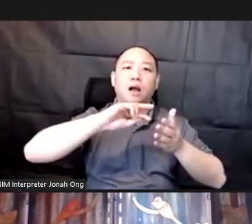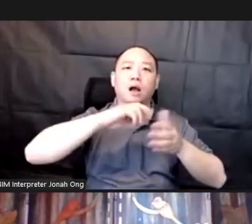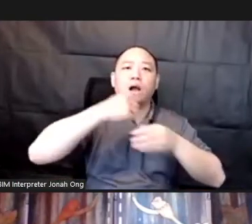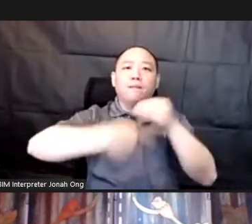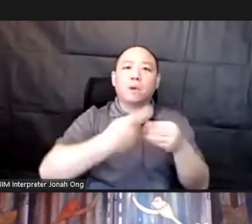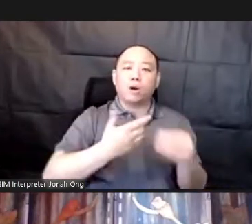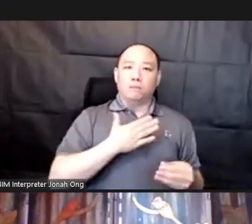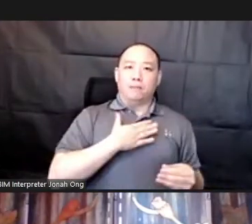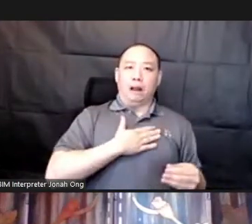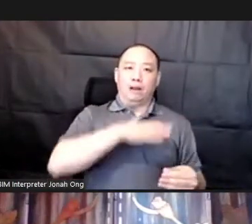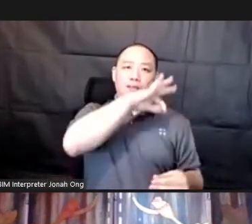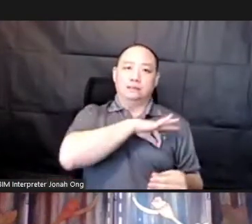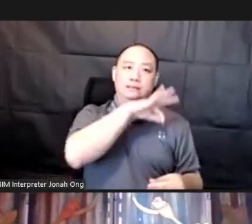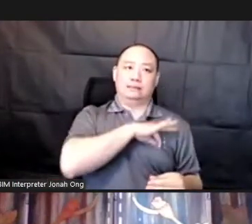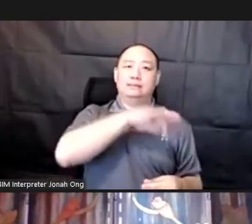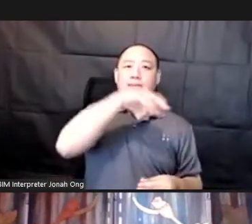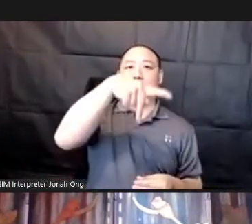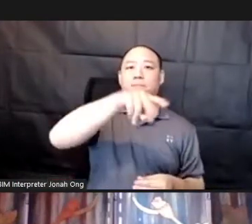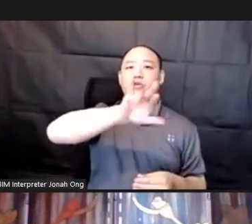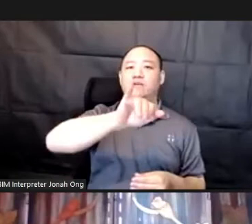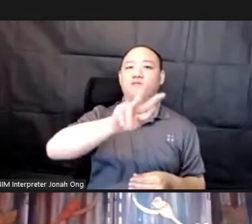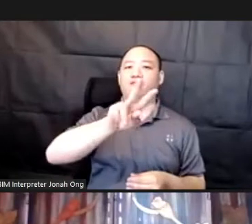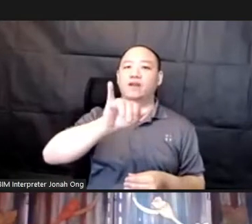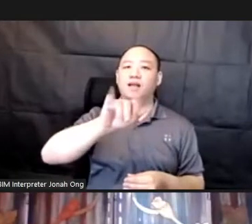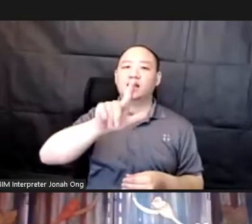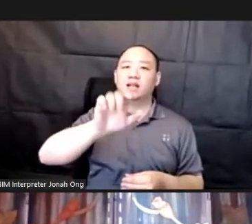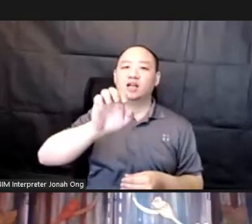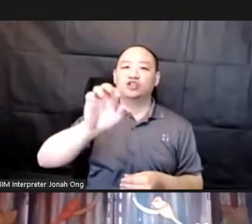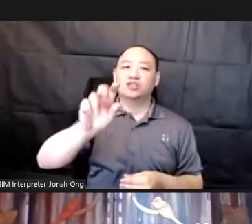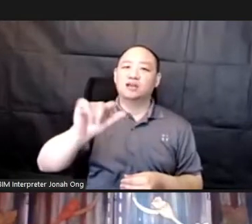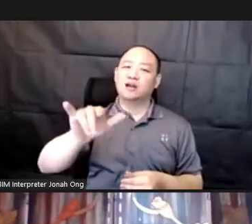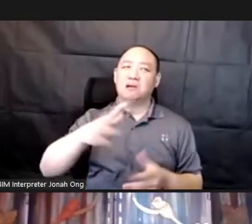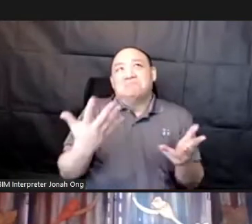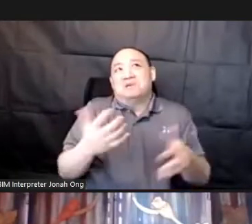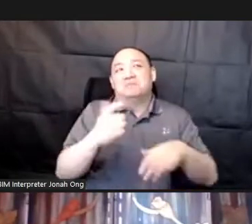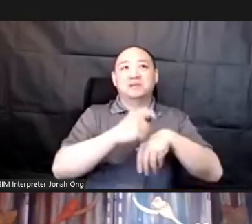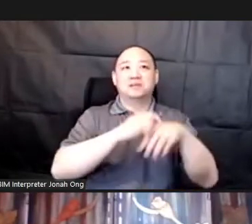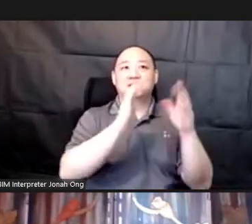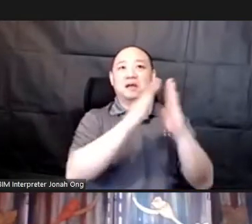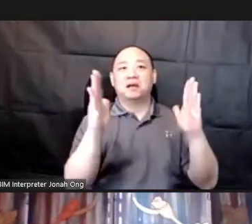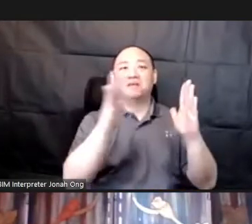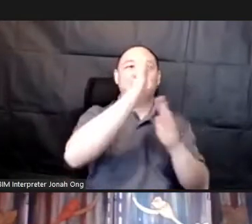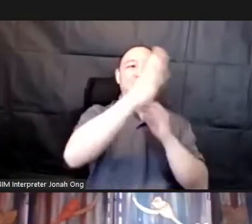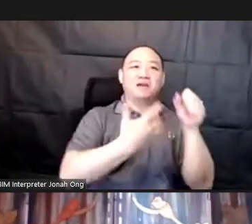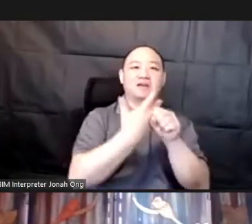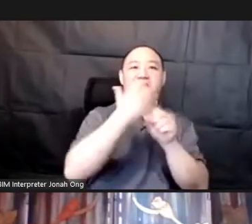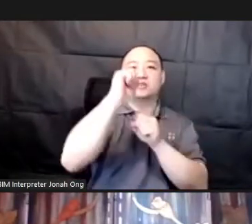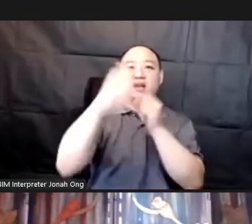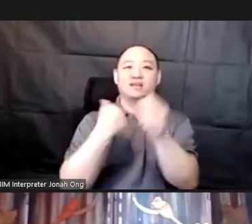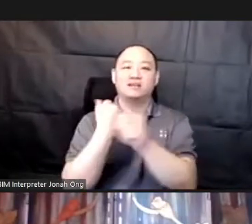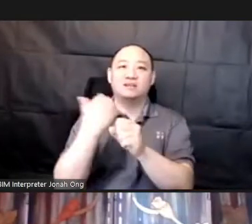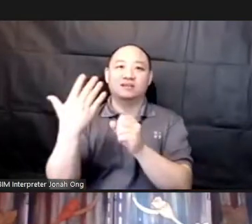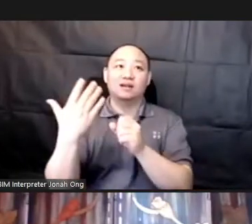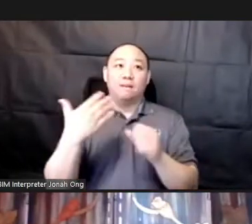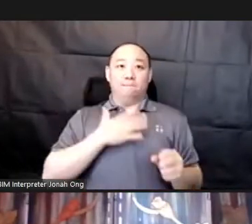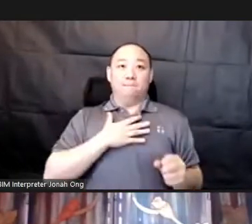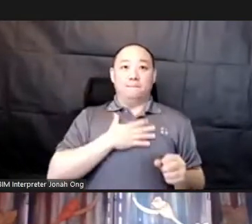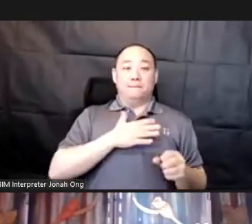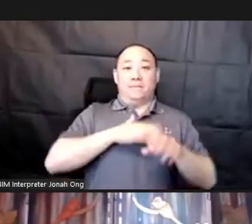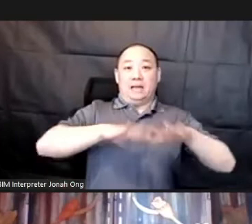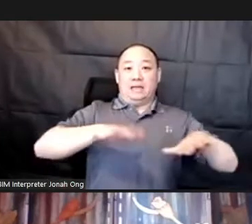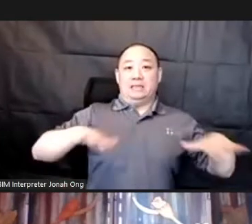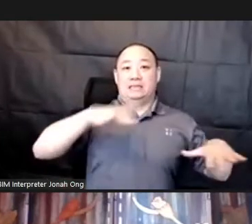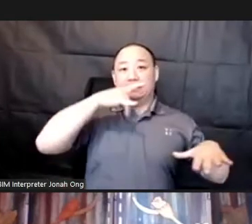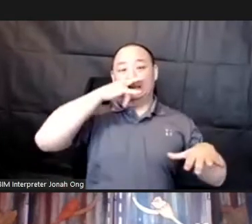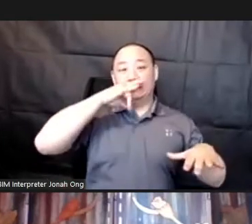And then I think, you know, in a few years time, or in like 10 years time and 15 years time, when it's my kids' turn to be here,